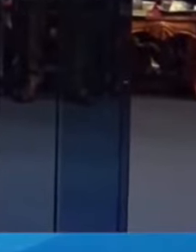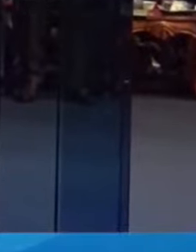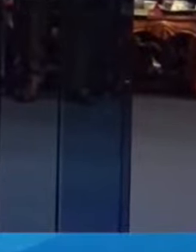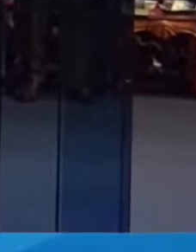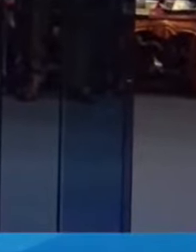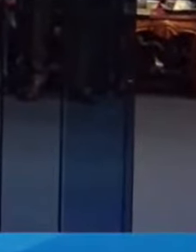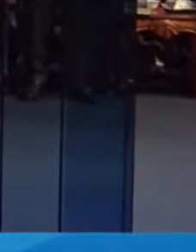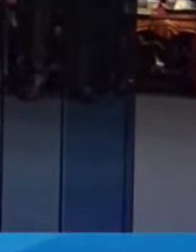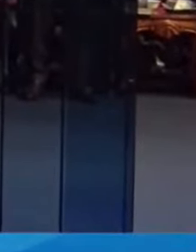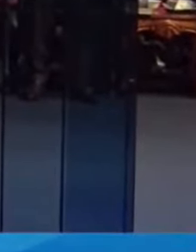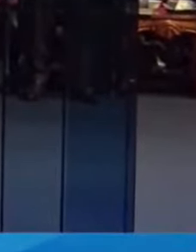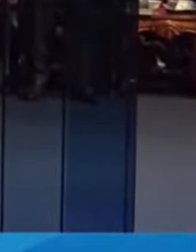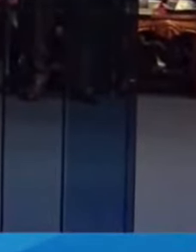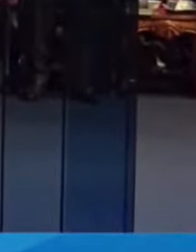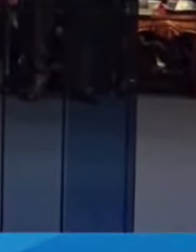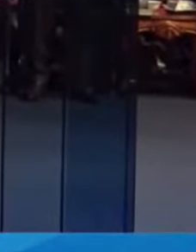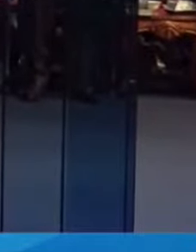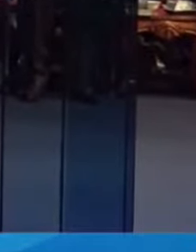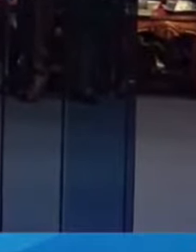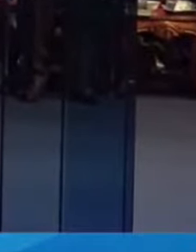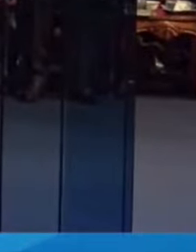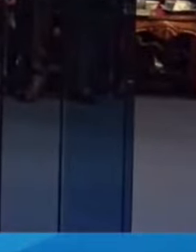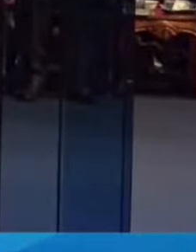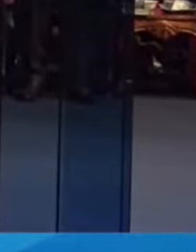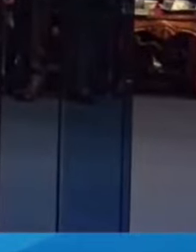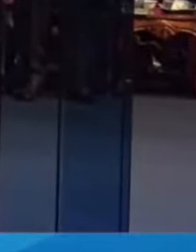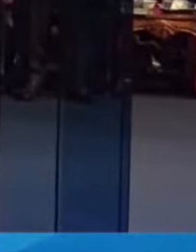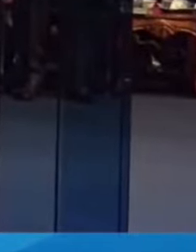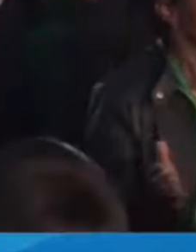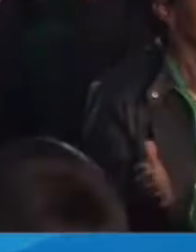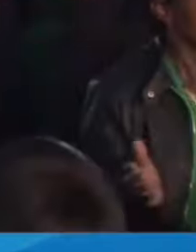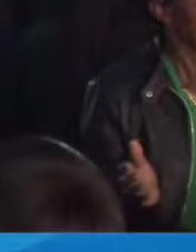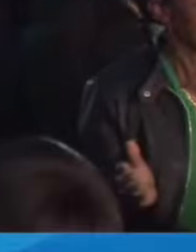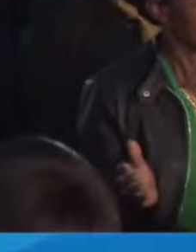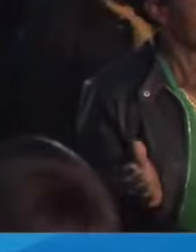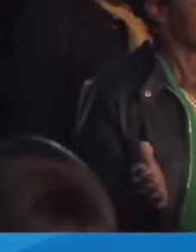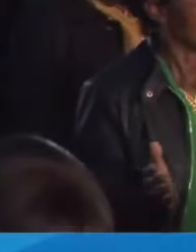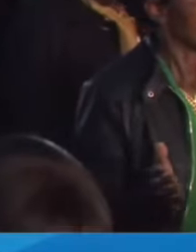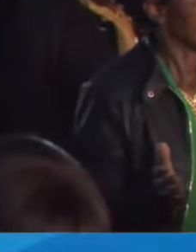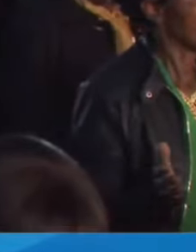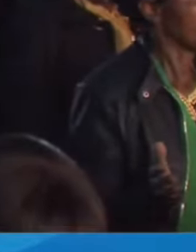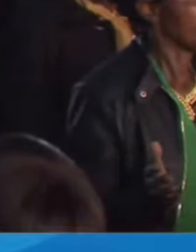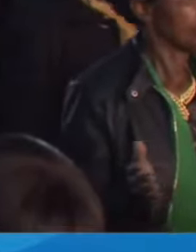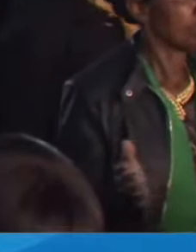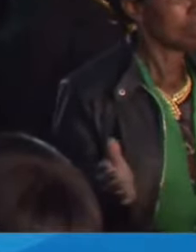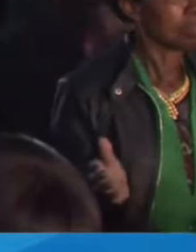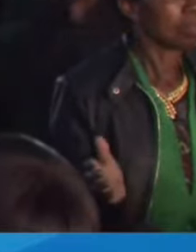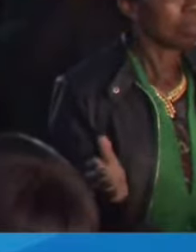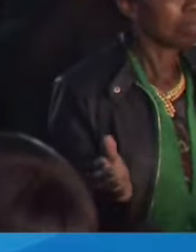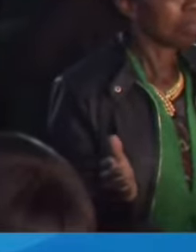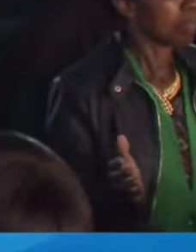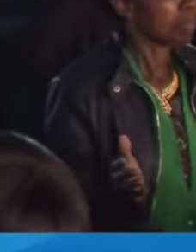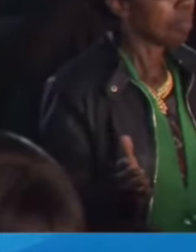of Peace you're the one who is